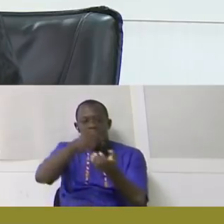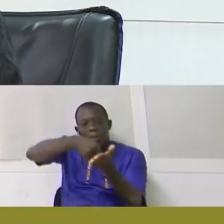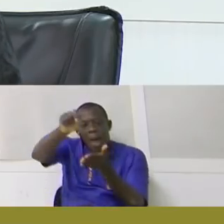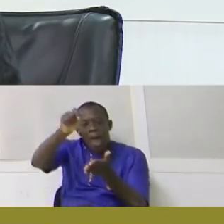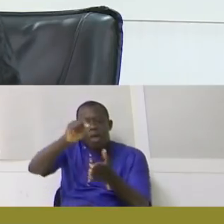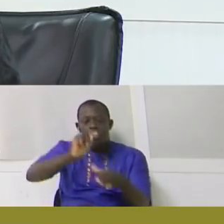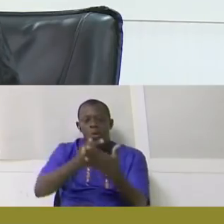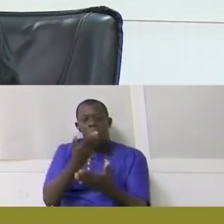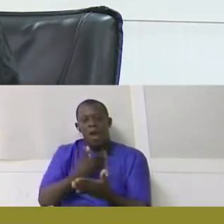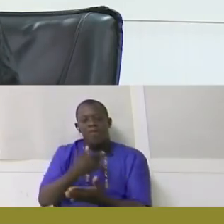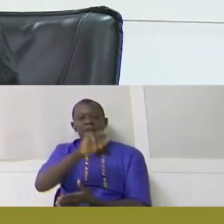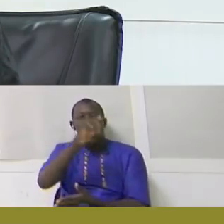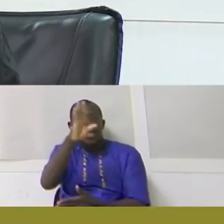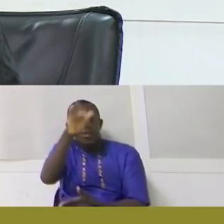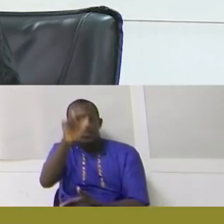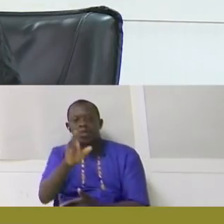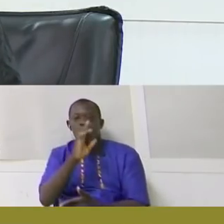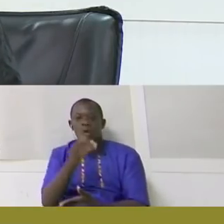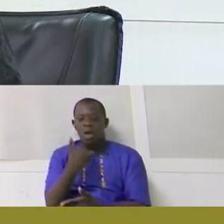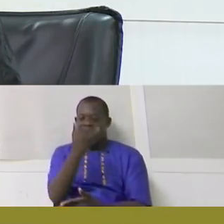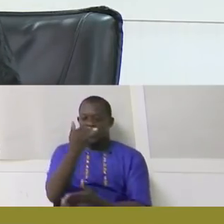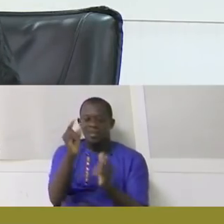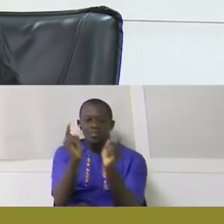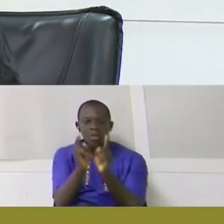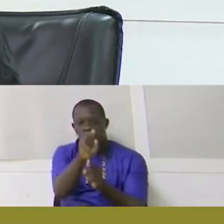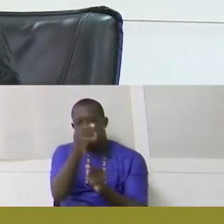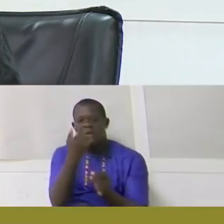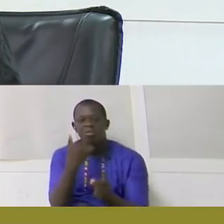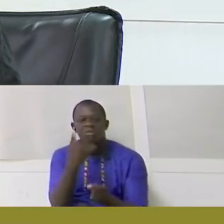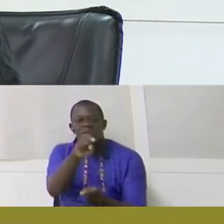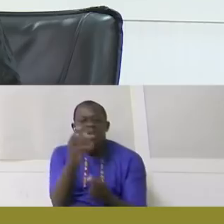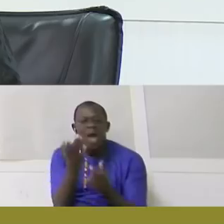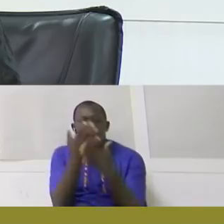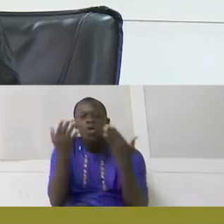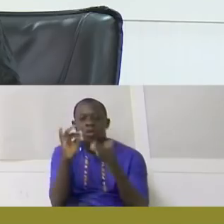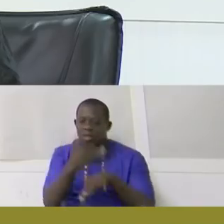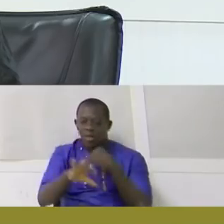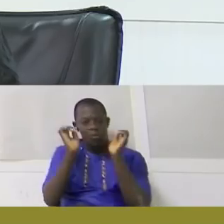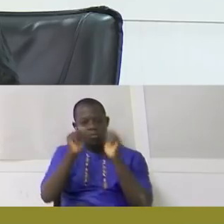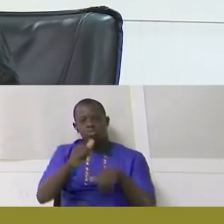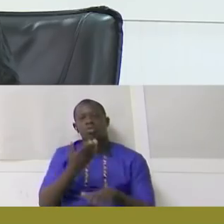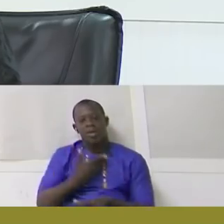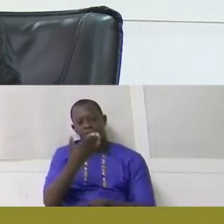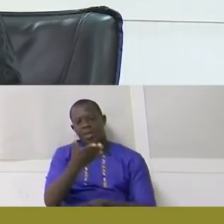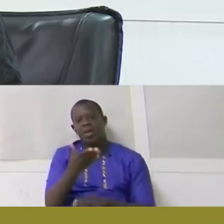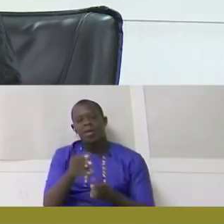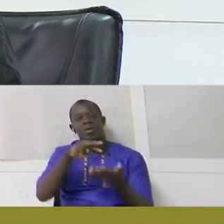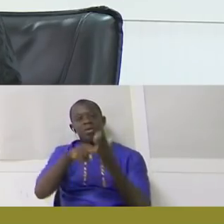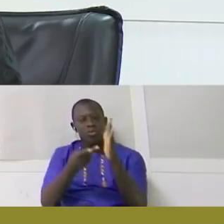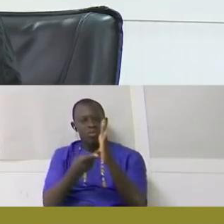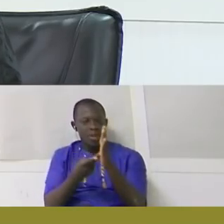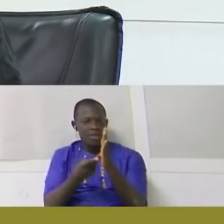lajte you would not have anyone who would have it for sale much more to have a customer to buy it kon